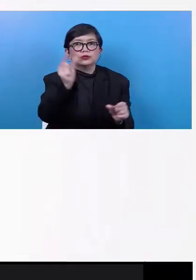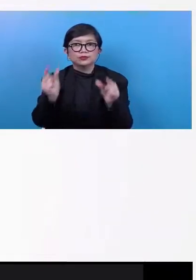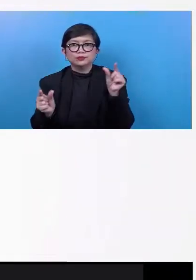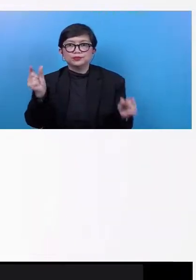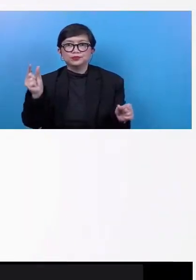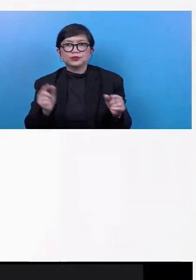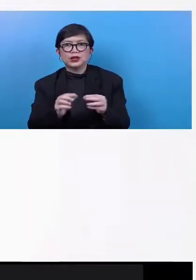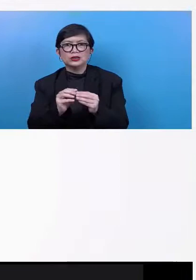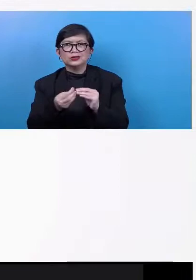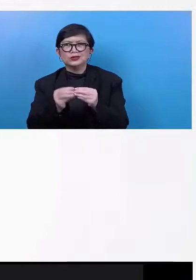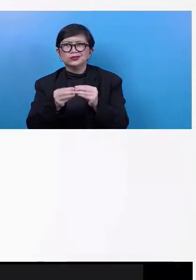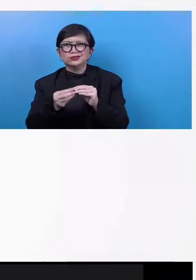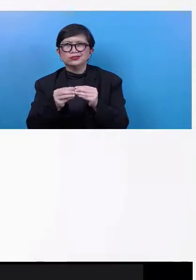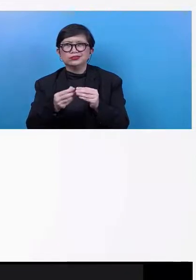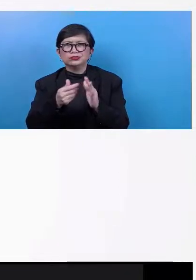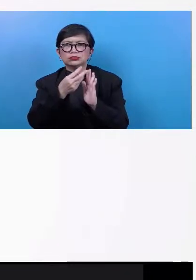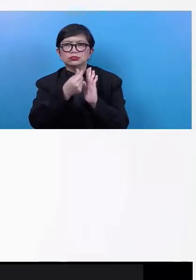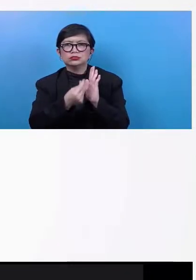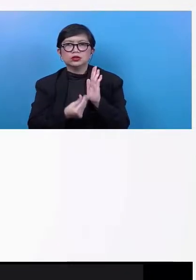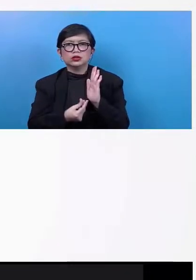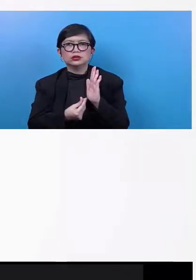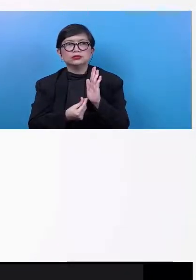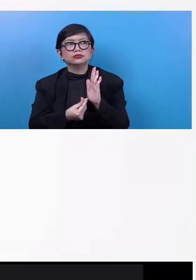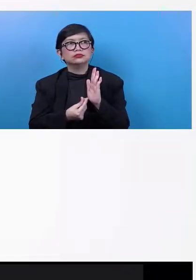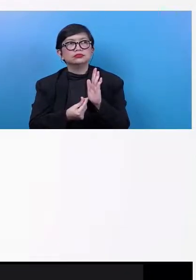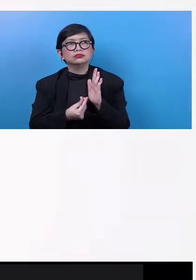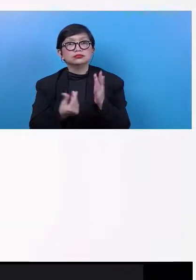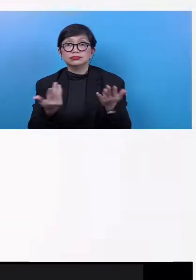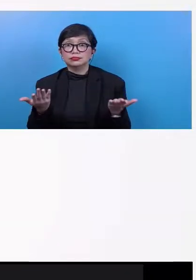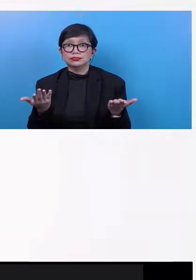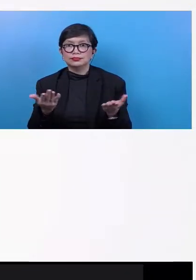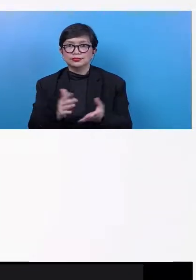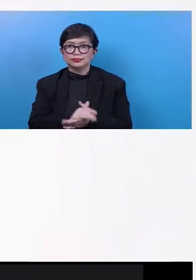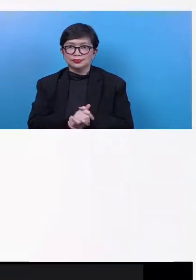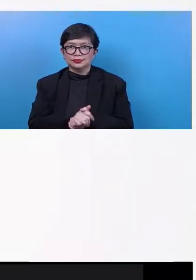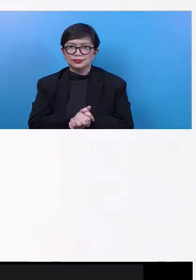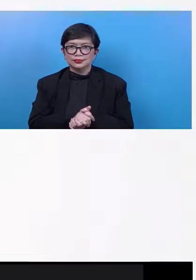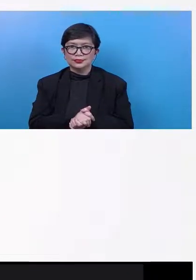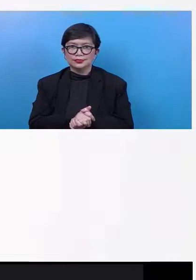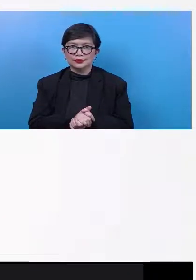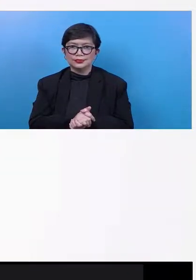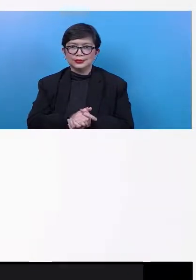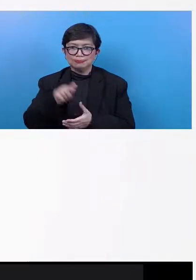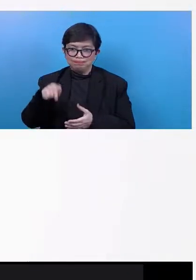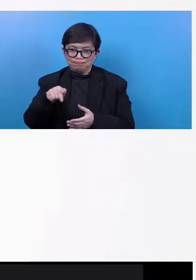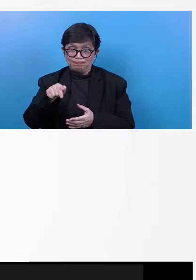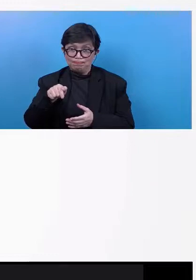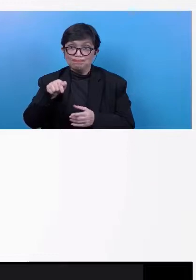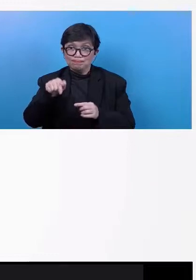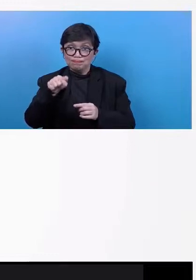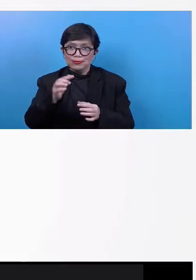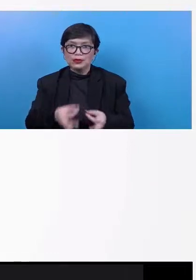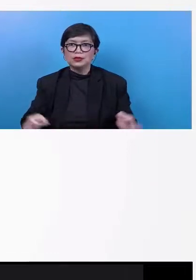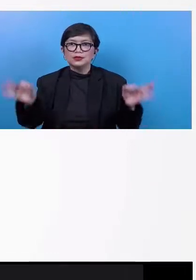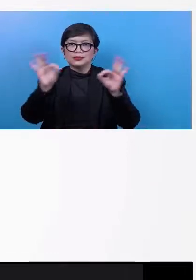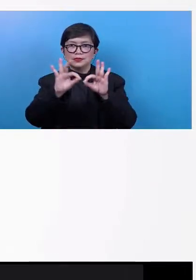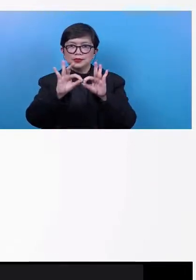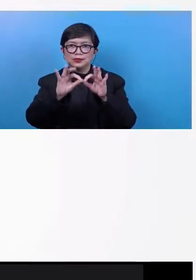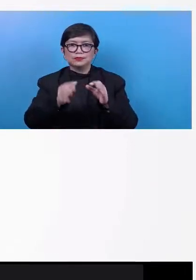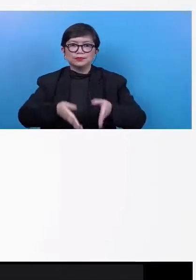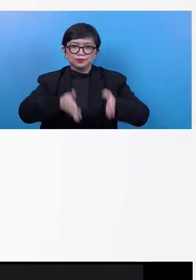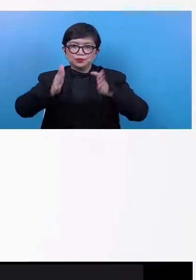upon are definitely critical in addressing building back better, right? Or, as Ajay